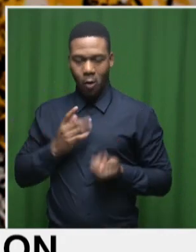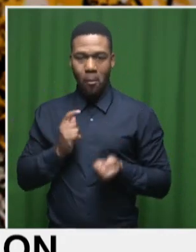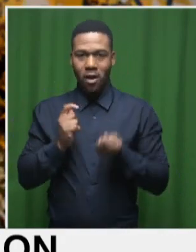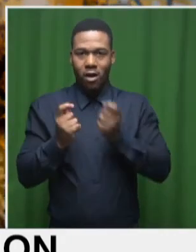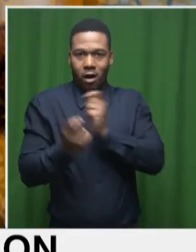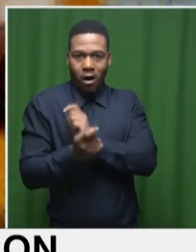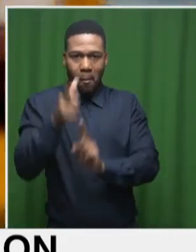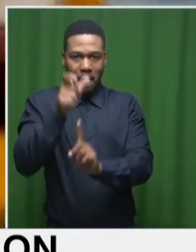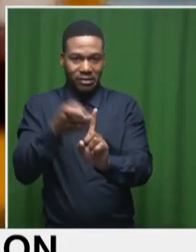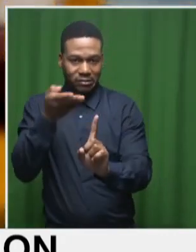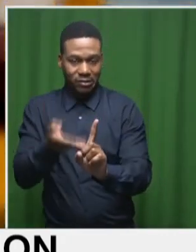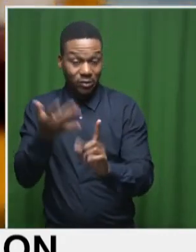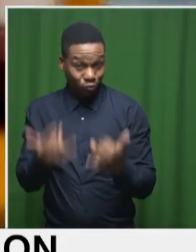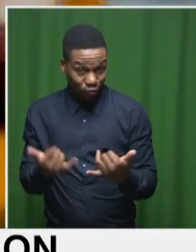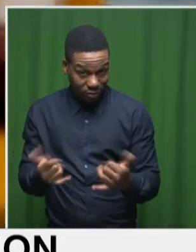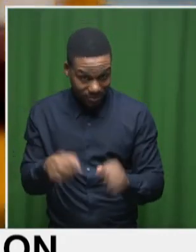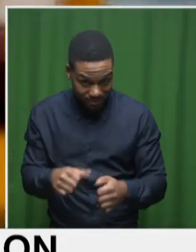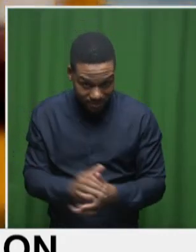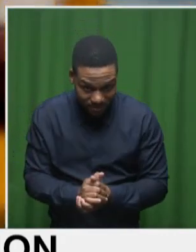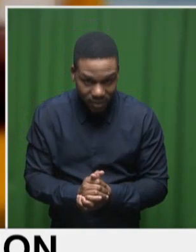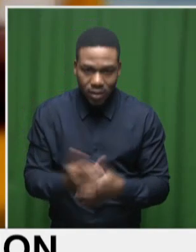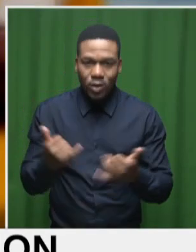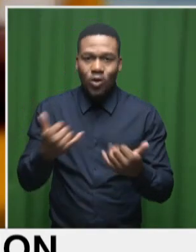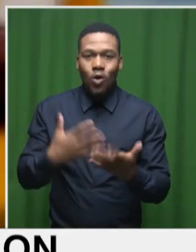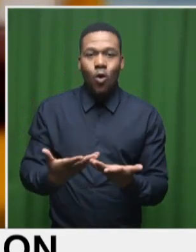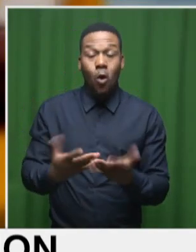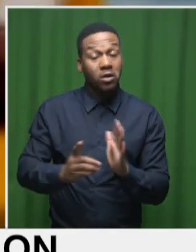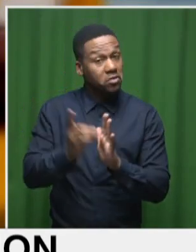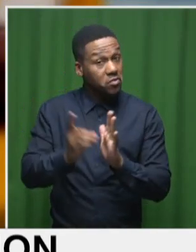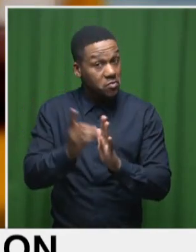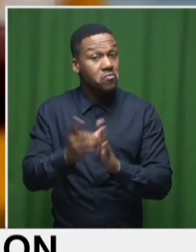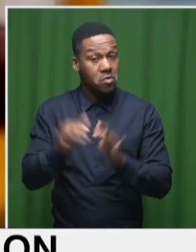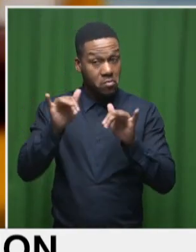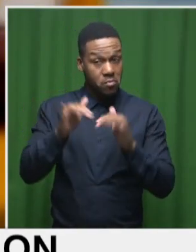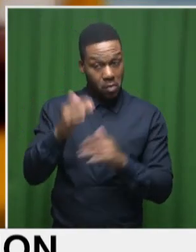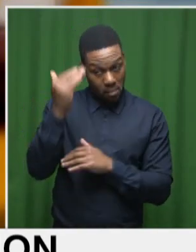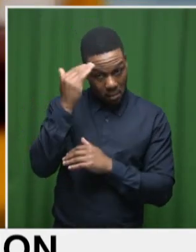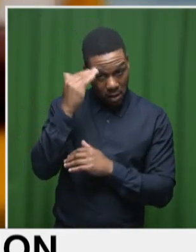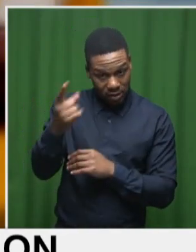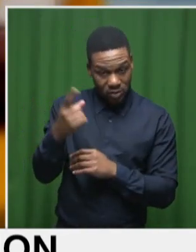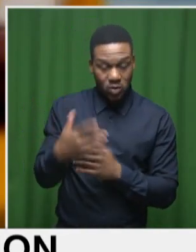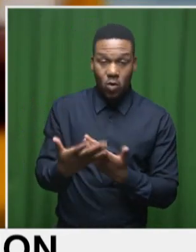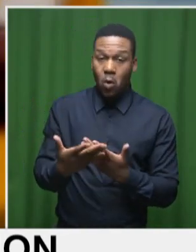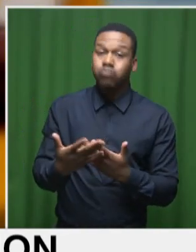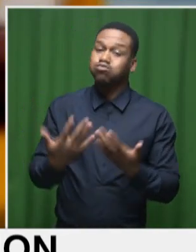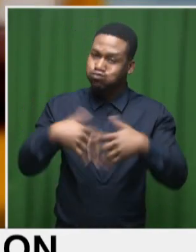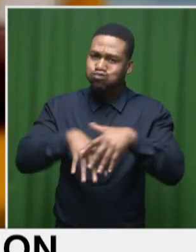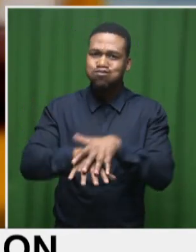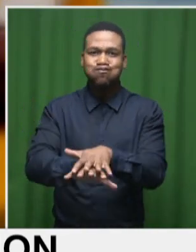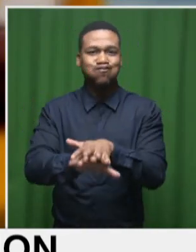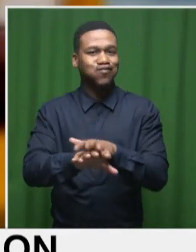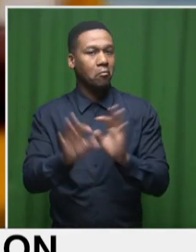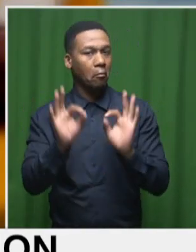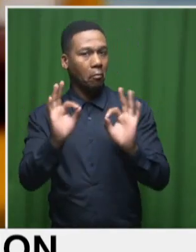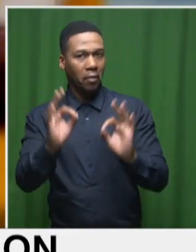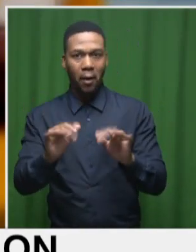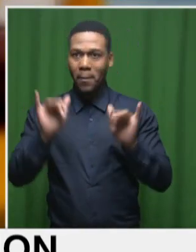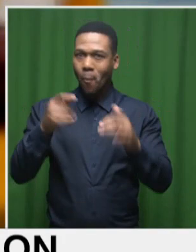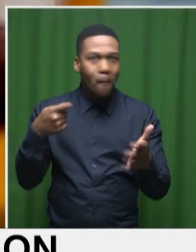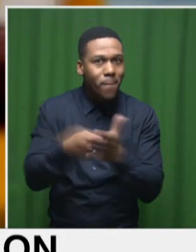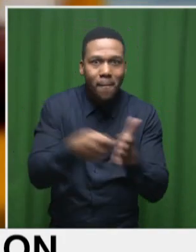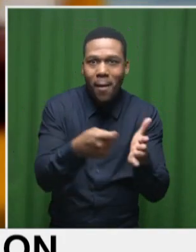today. Well, he has developed a reputation of dropping highly anticipated collaborations that sell out within hours. And